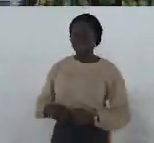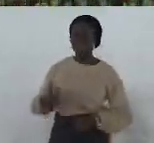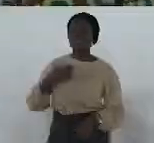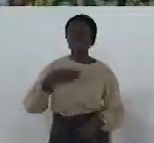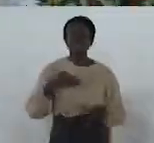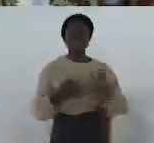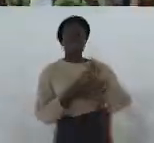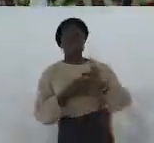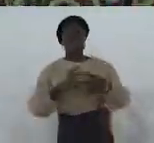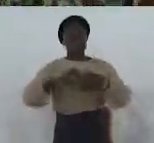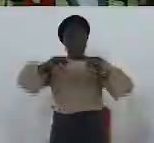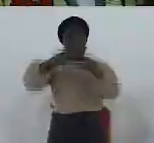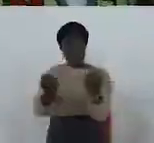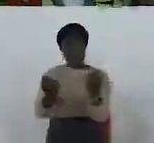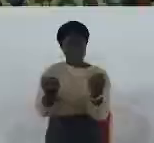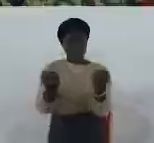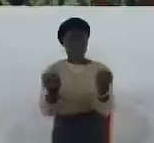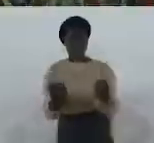times